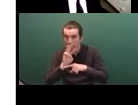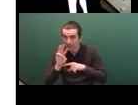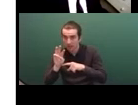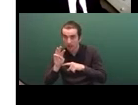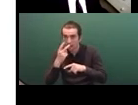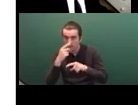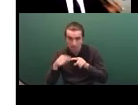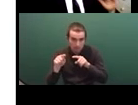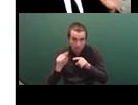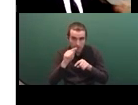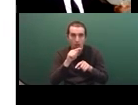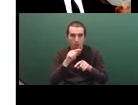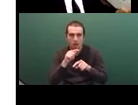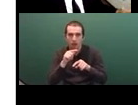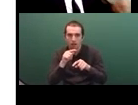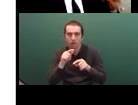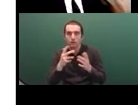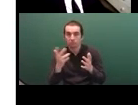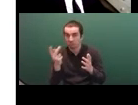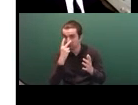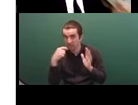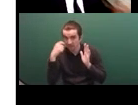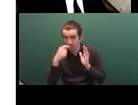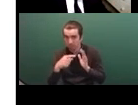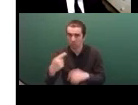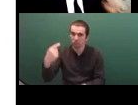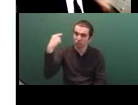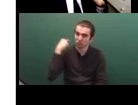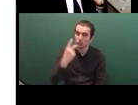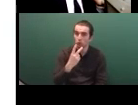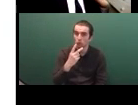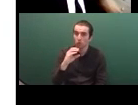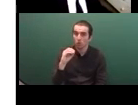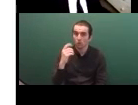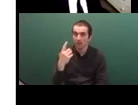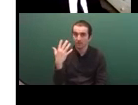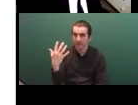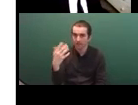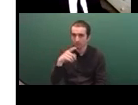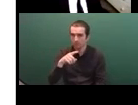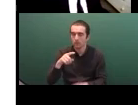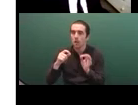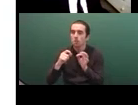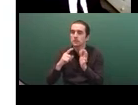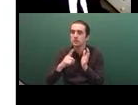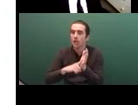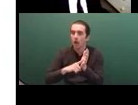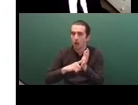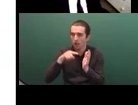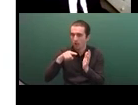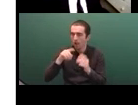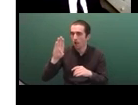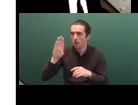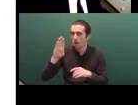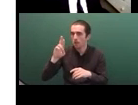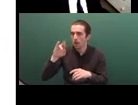to look at this, and I'm not apologizing for this. This is what can happen. I'm wanting you to look at this film and ask